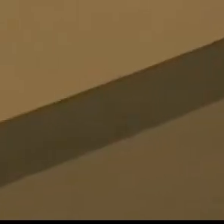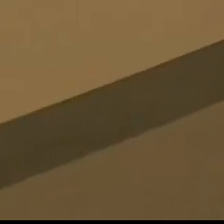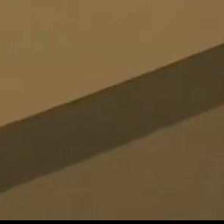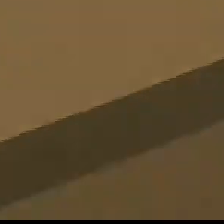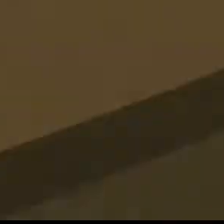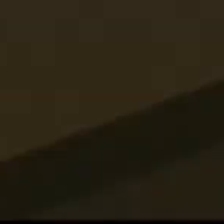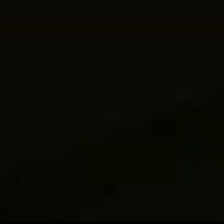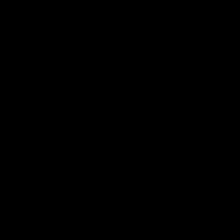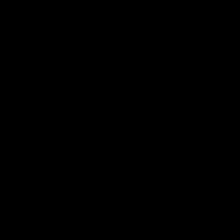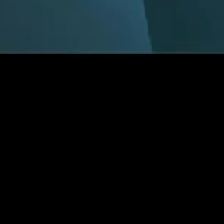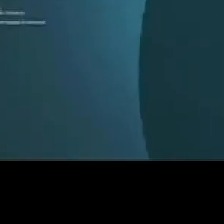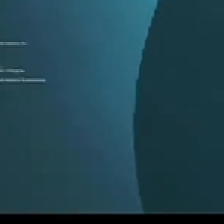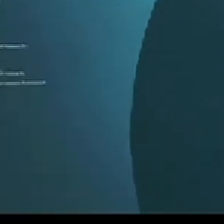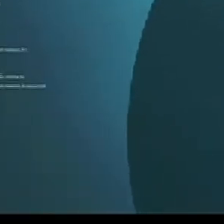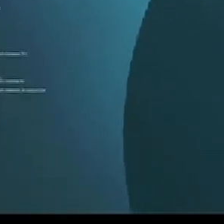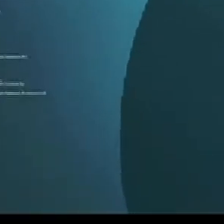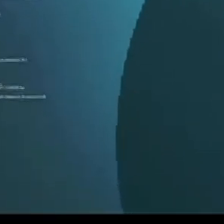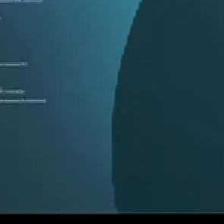now.